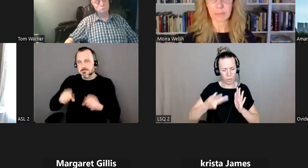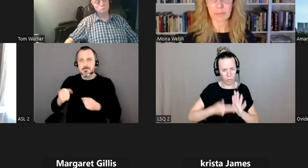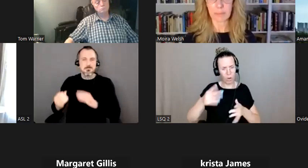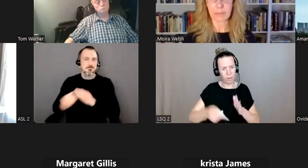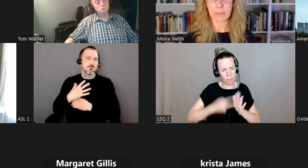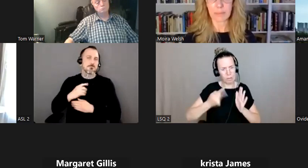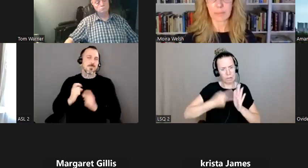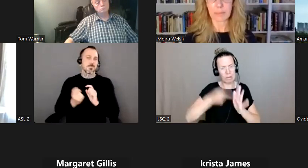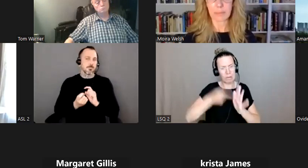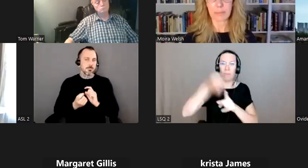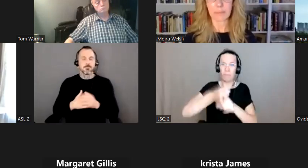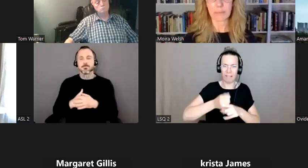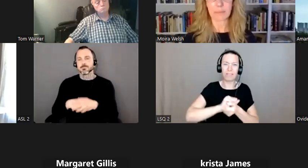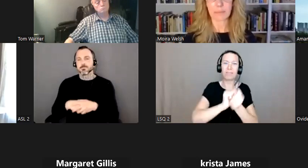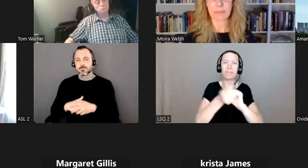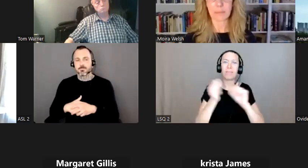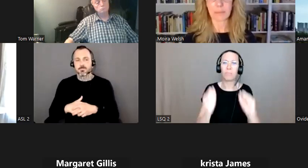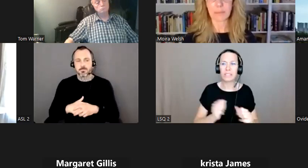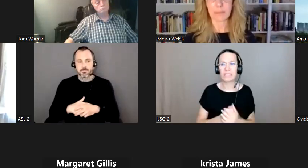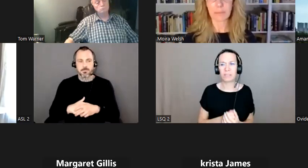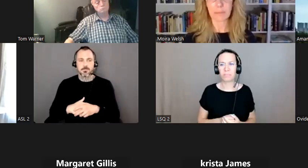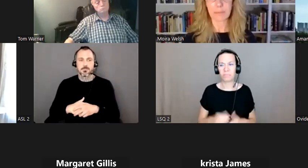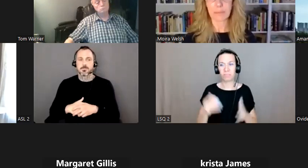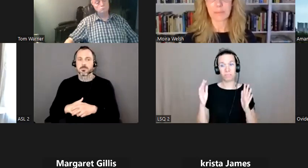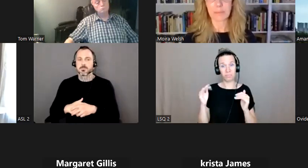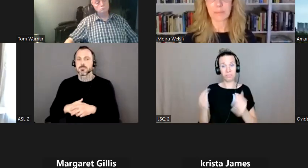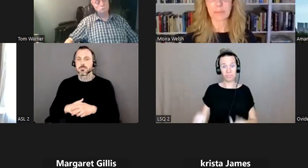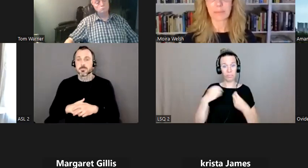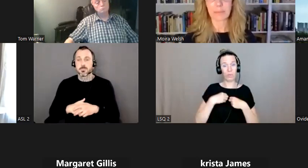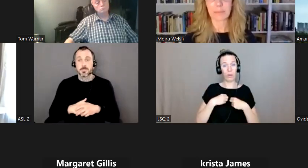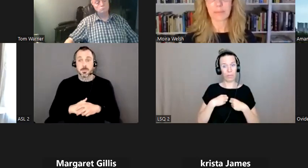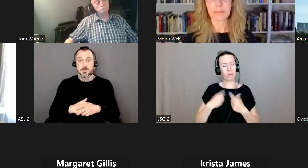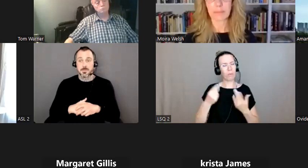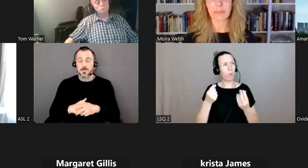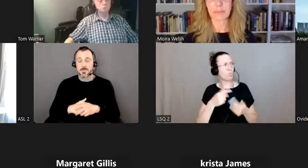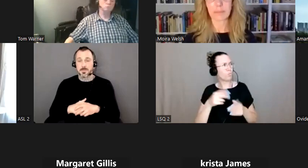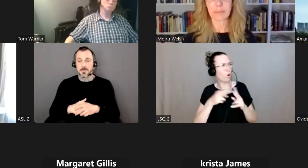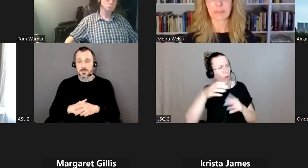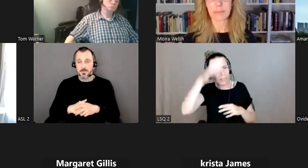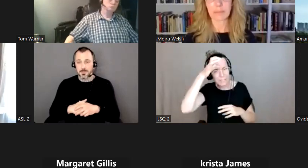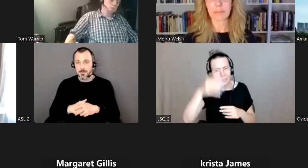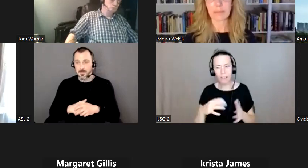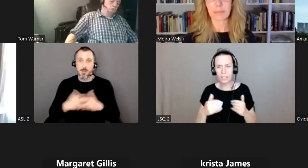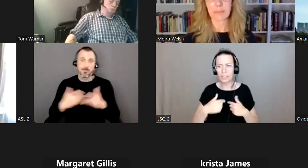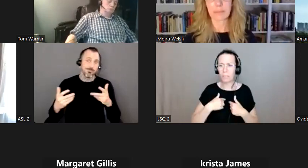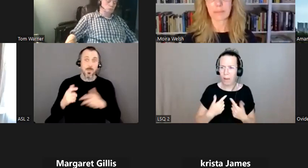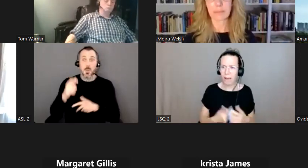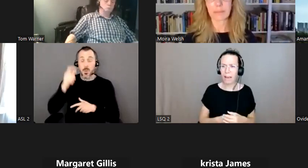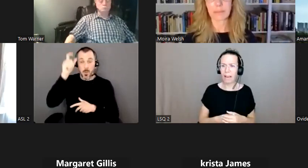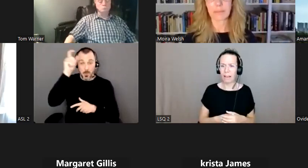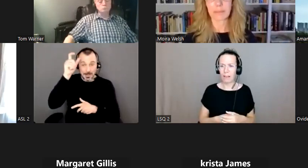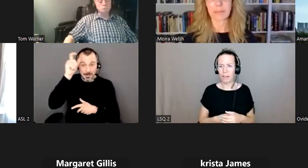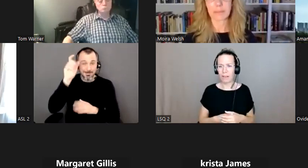hope that brings me a little bit of knowledge, I think it's an exaggeration. You have to call it wisdom, but I think